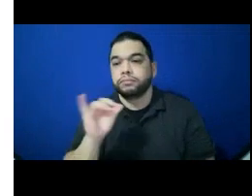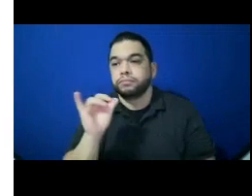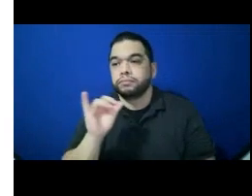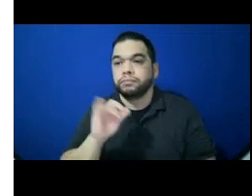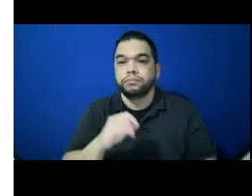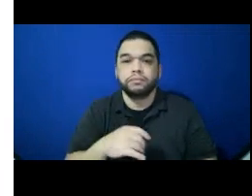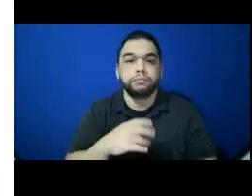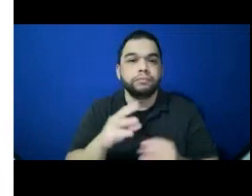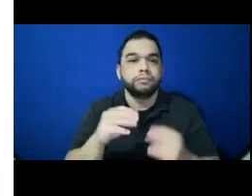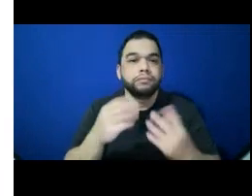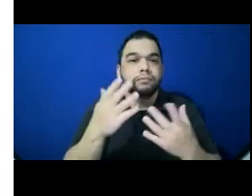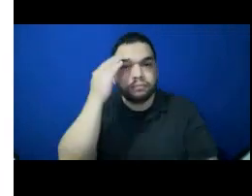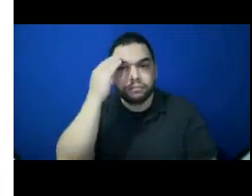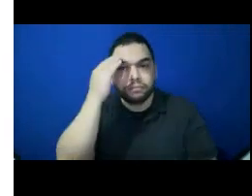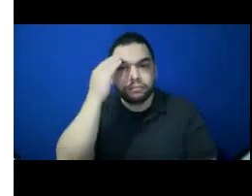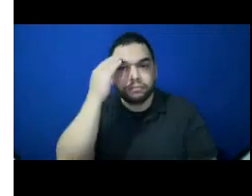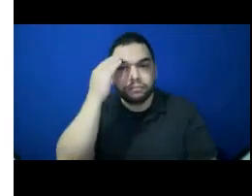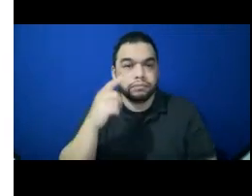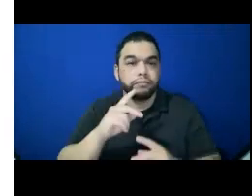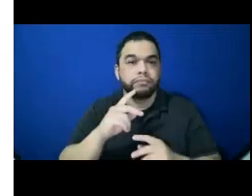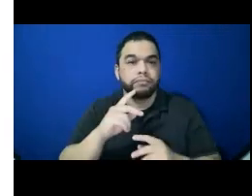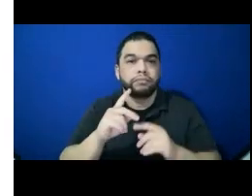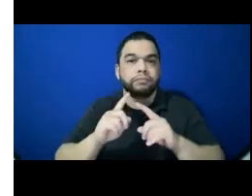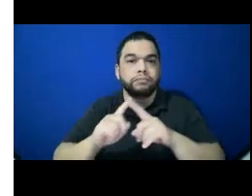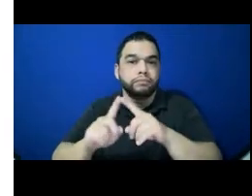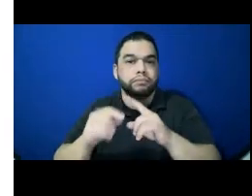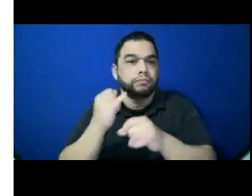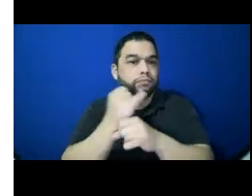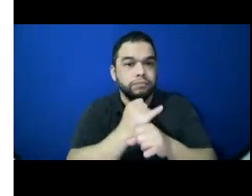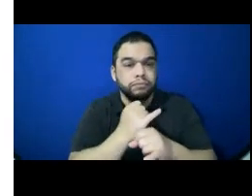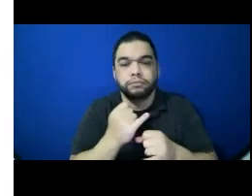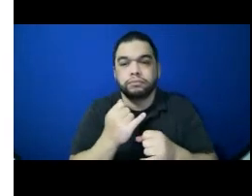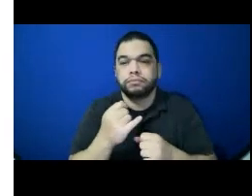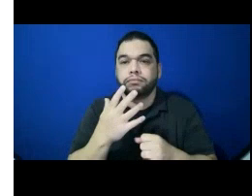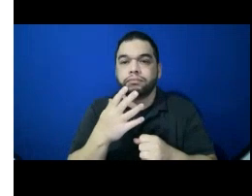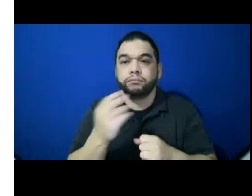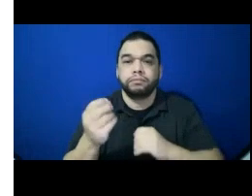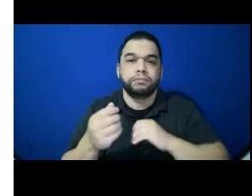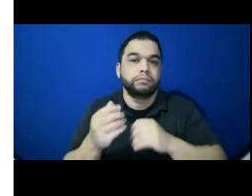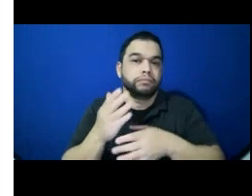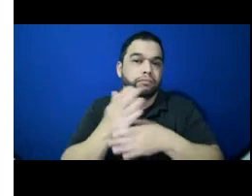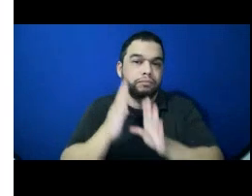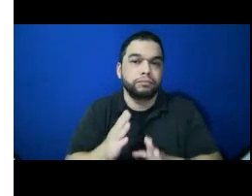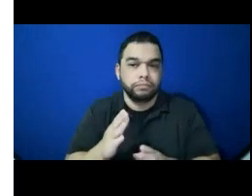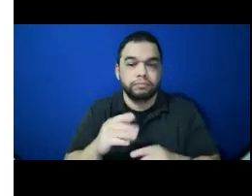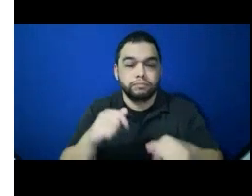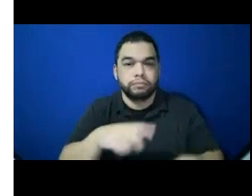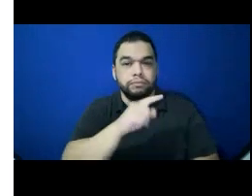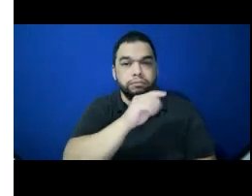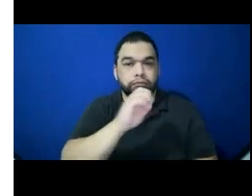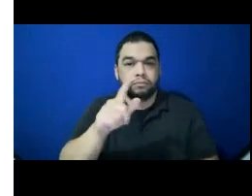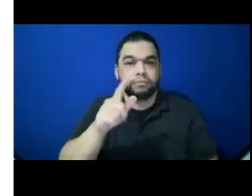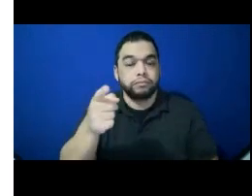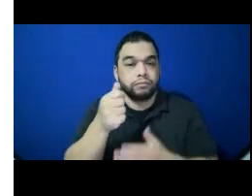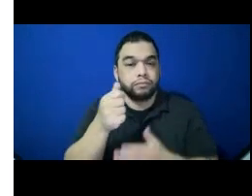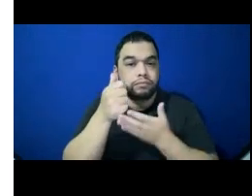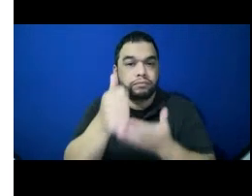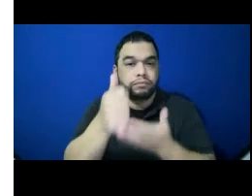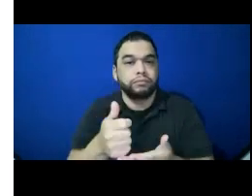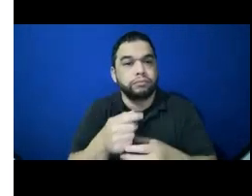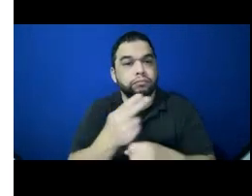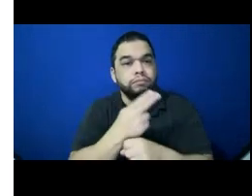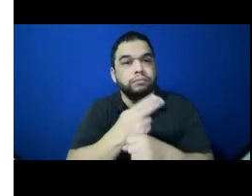could see some value in introducing this tool into your workforce. So we wanted to give a little bit of a introduction about the